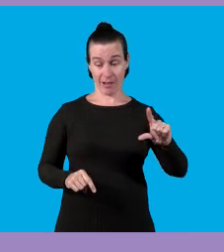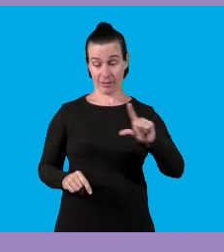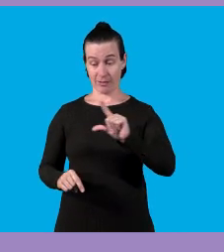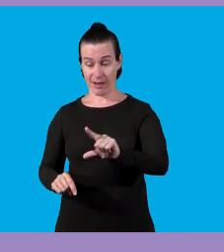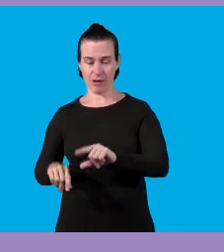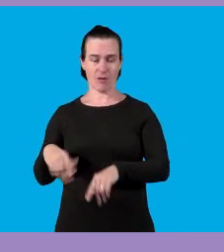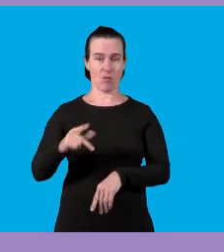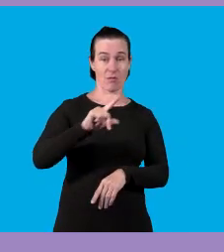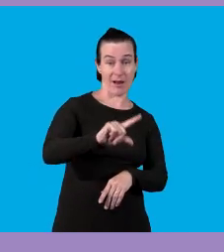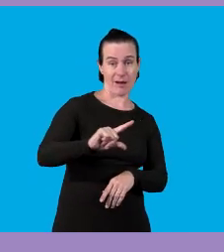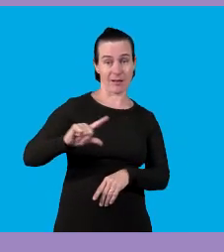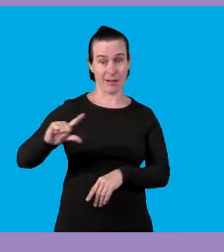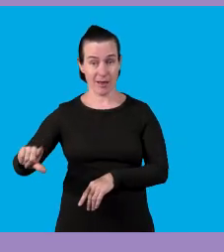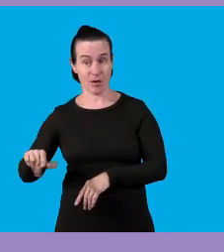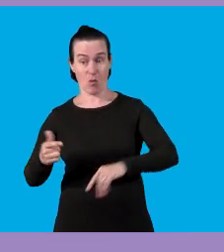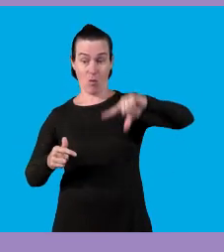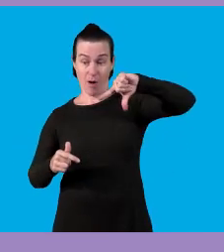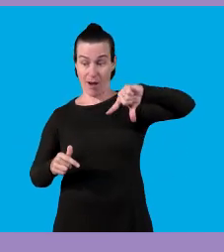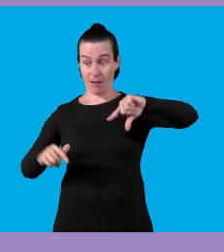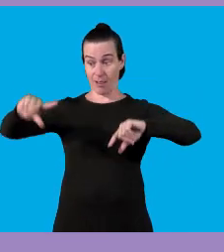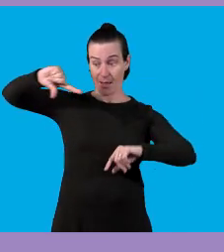triangles, let's free draw them again.